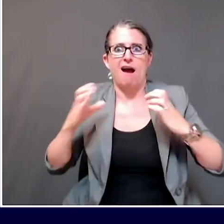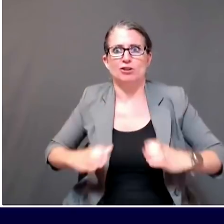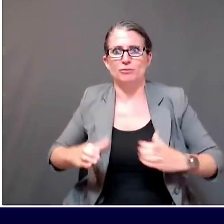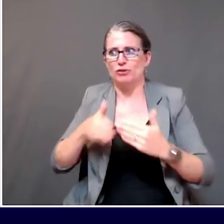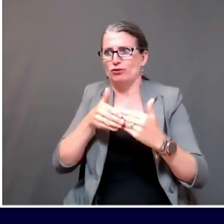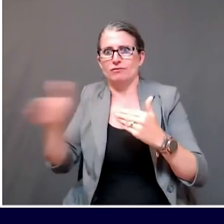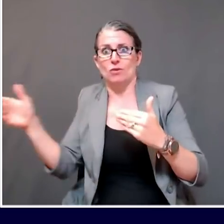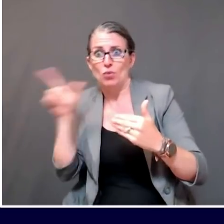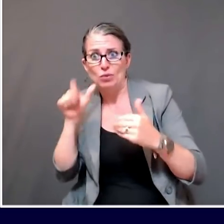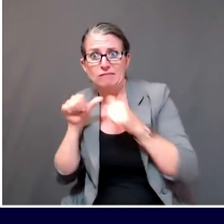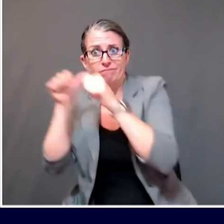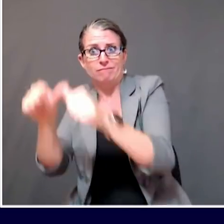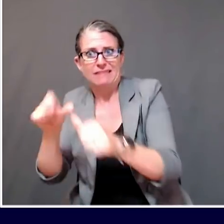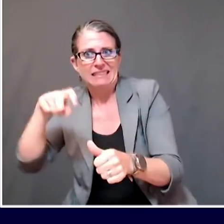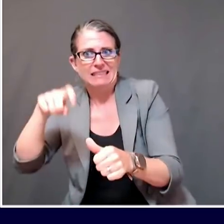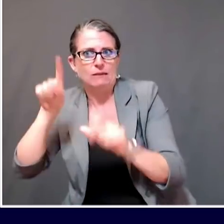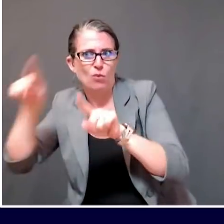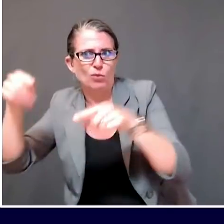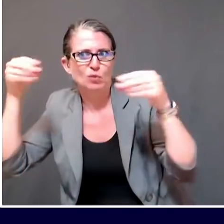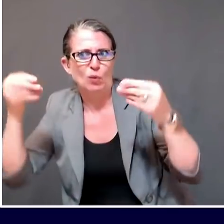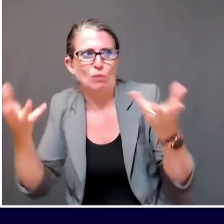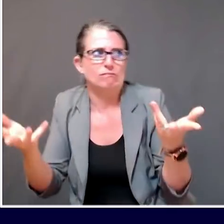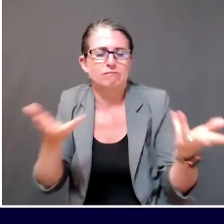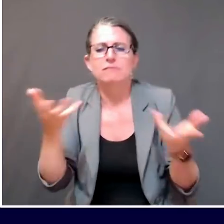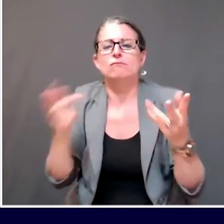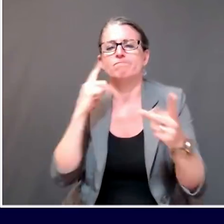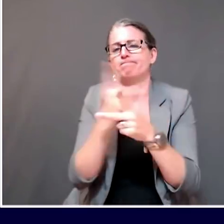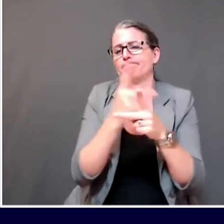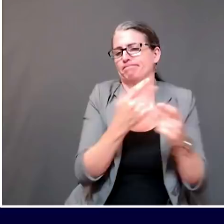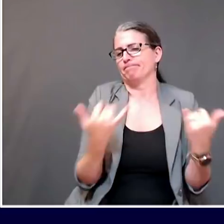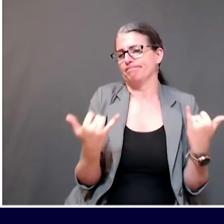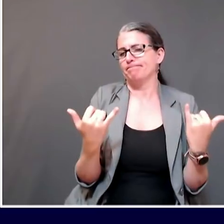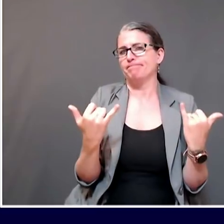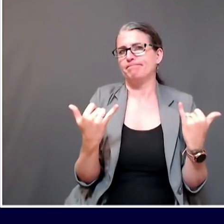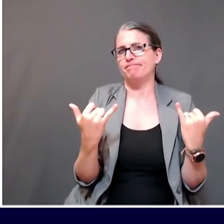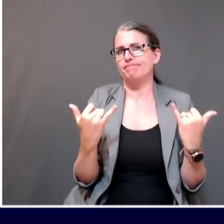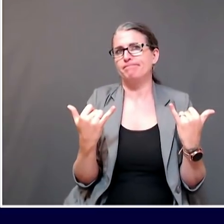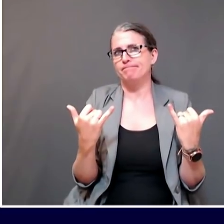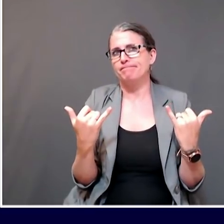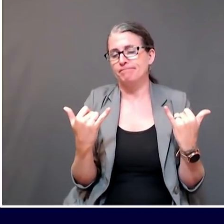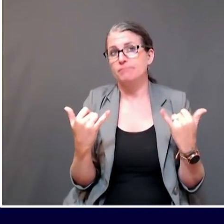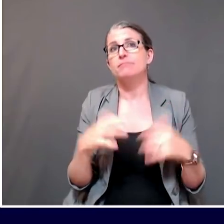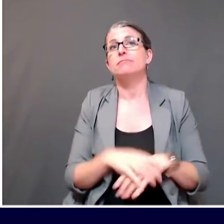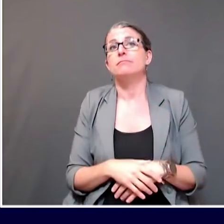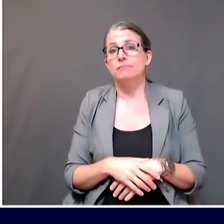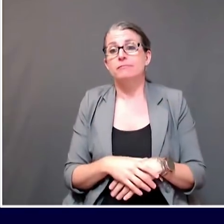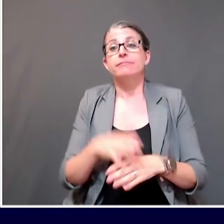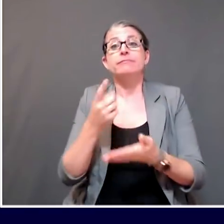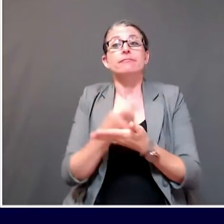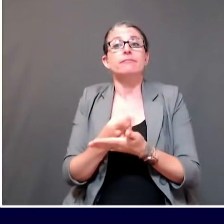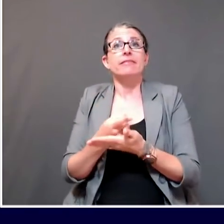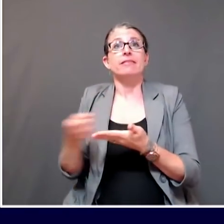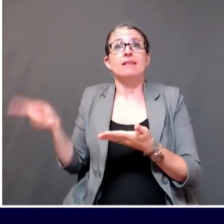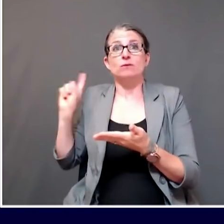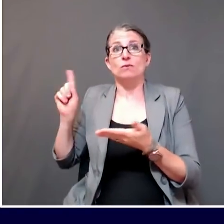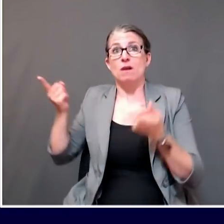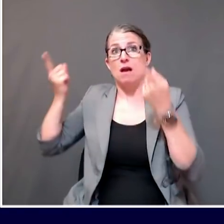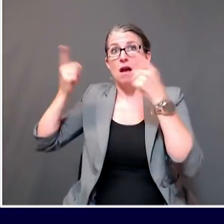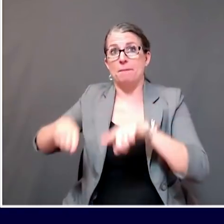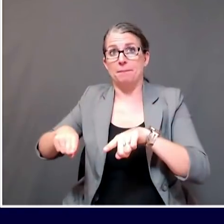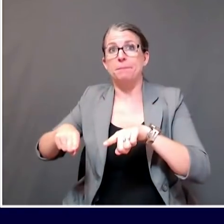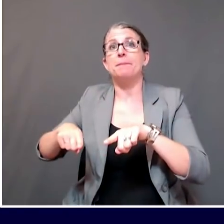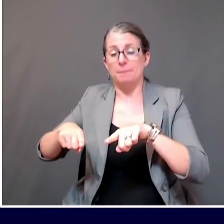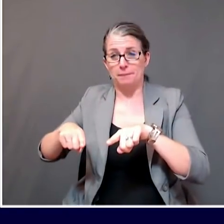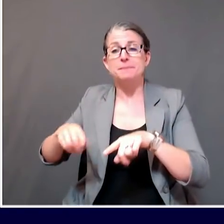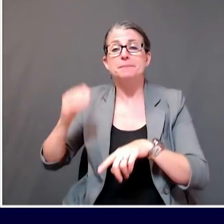I'd also like to provide an update on the outbreak that we talked about last week at the American Roots manufacturing facility.